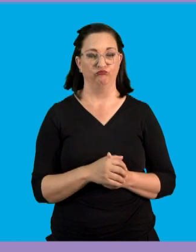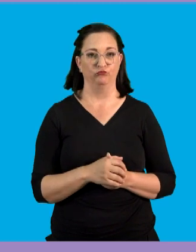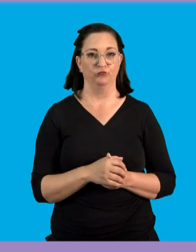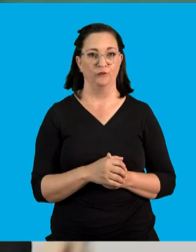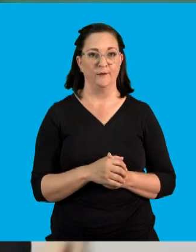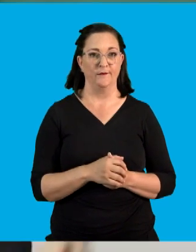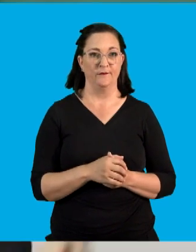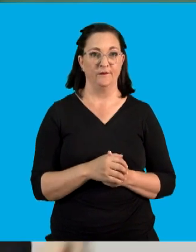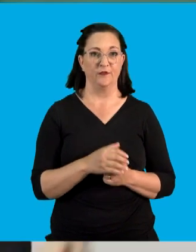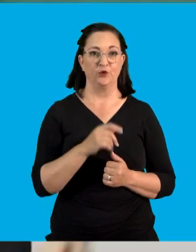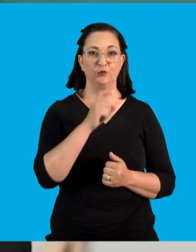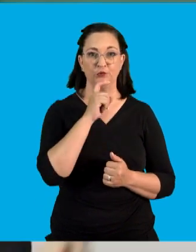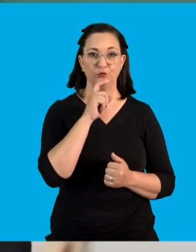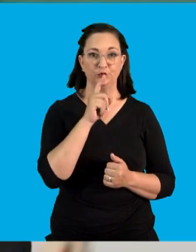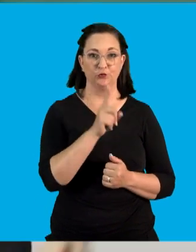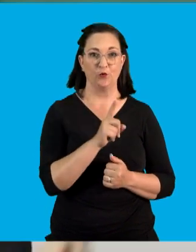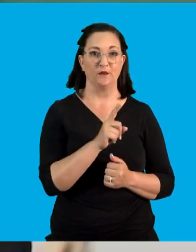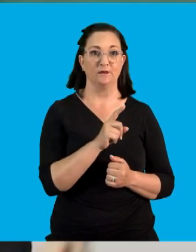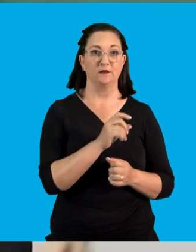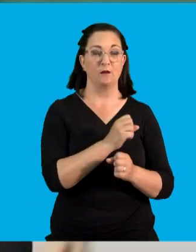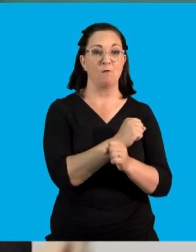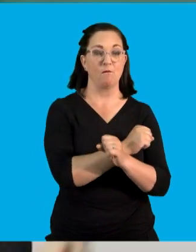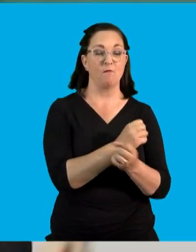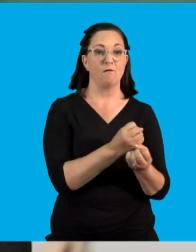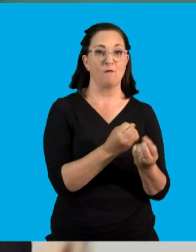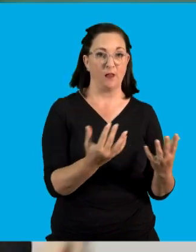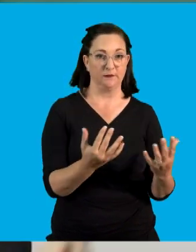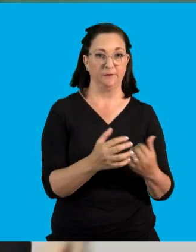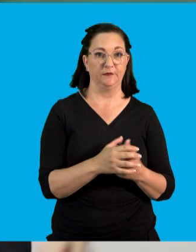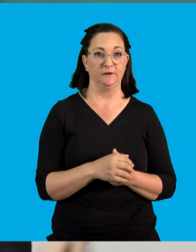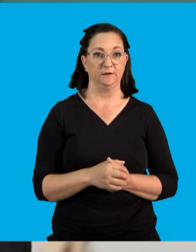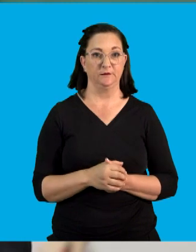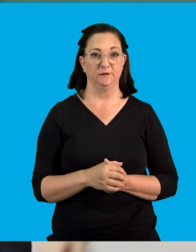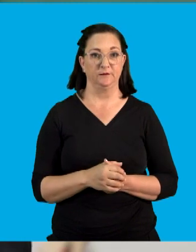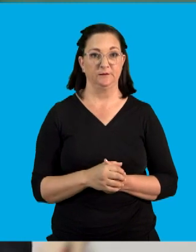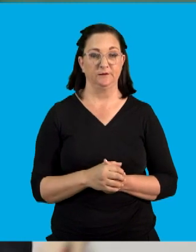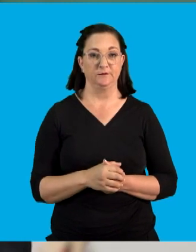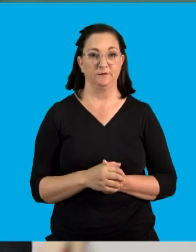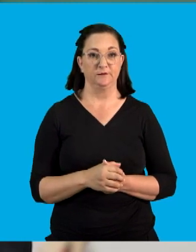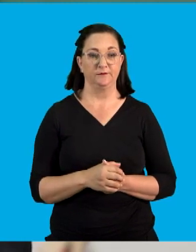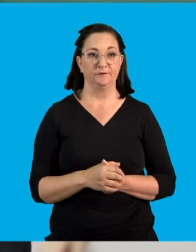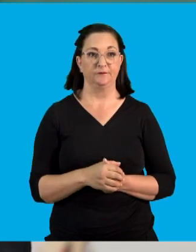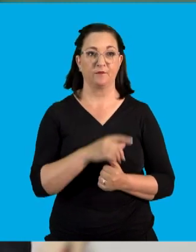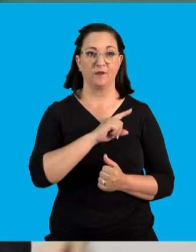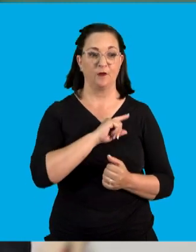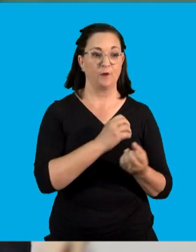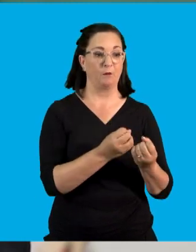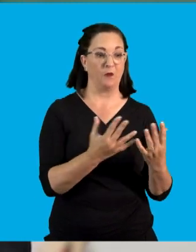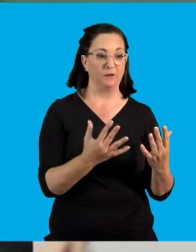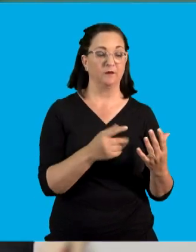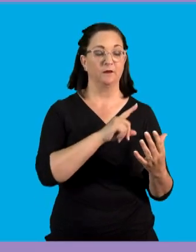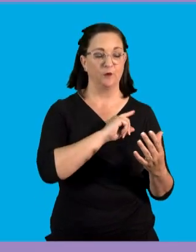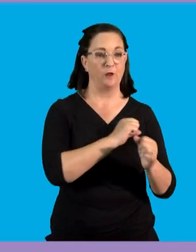from it. We need to change it by using multiples, and multiples are used with